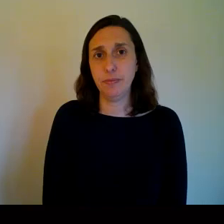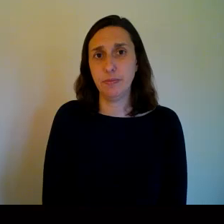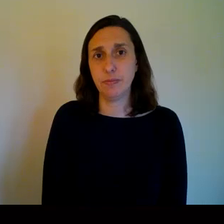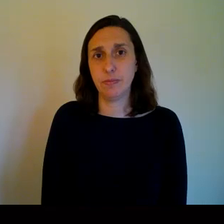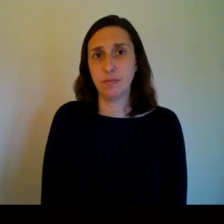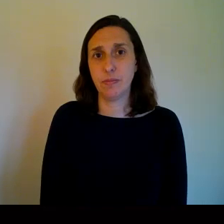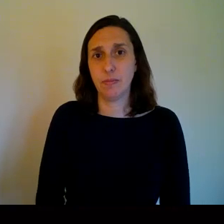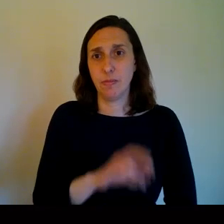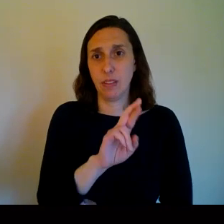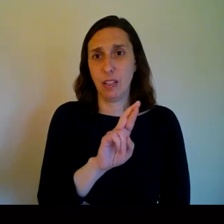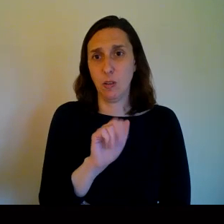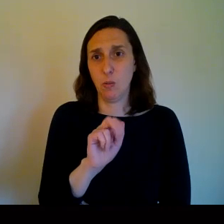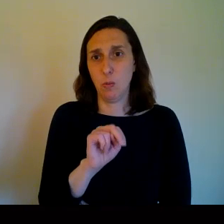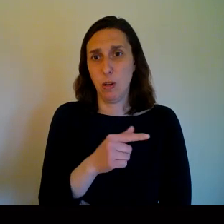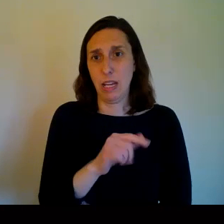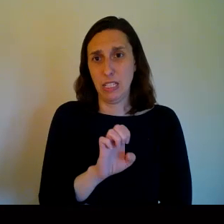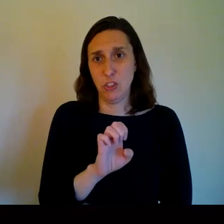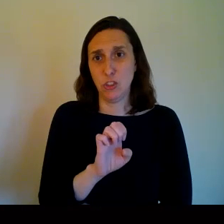and its range